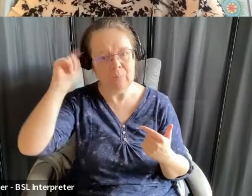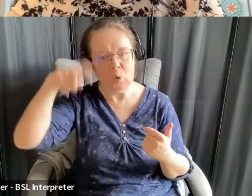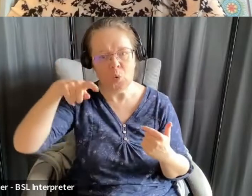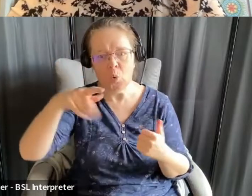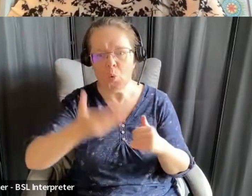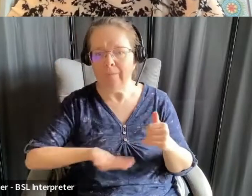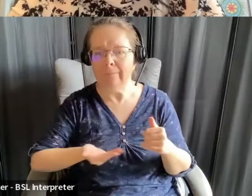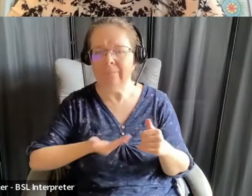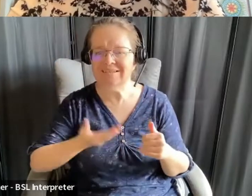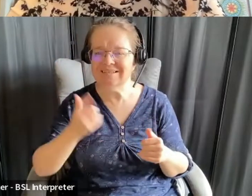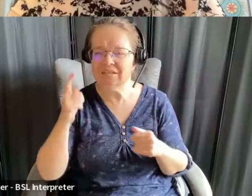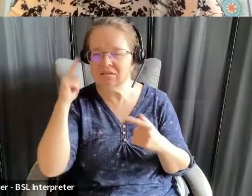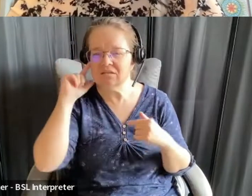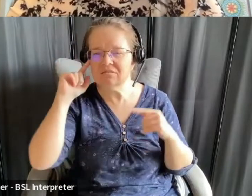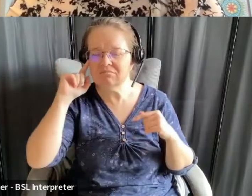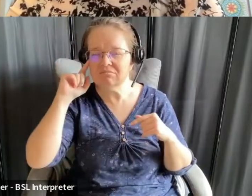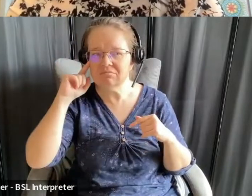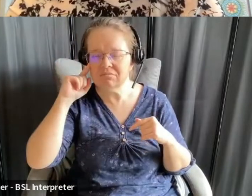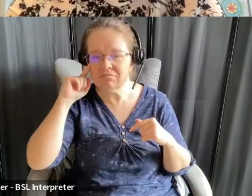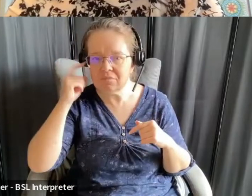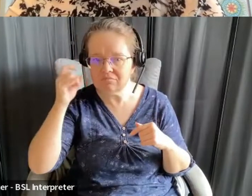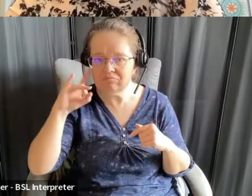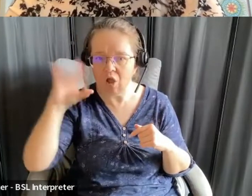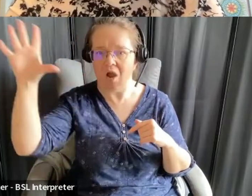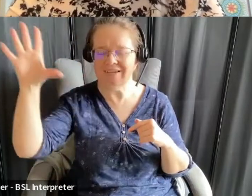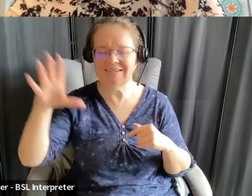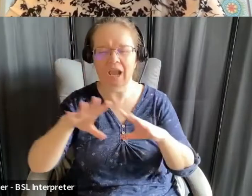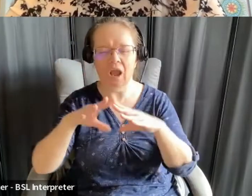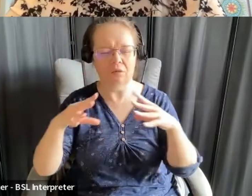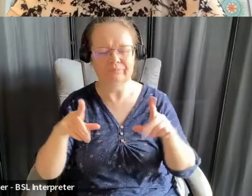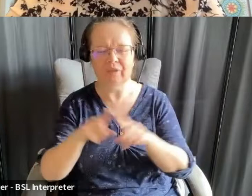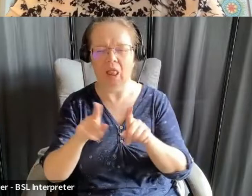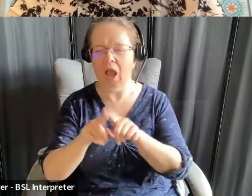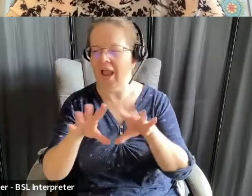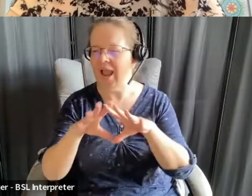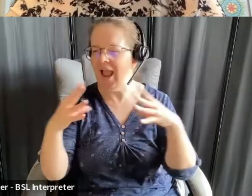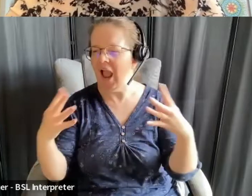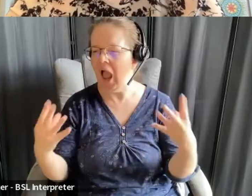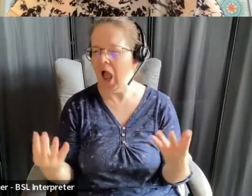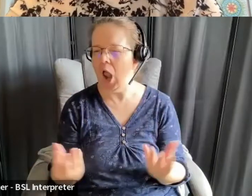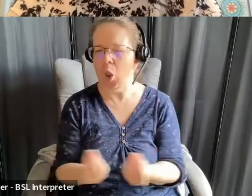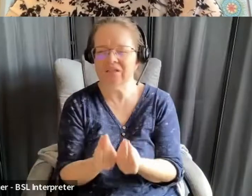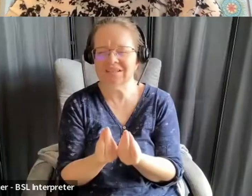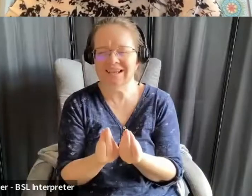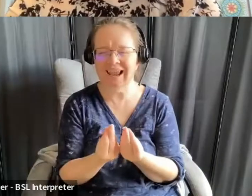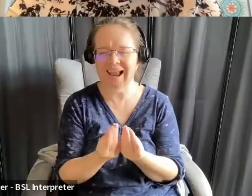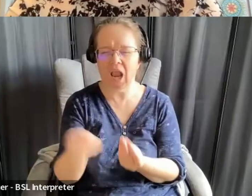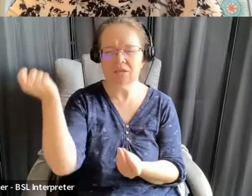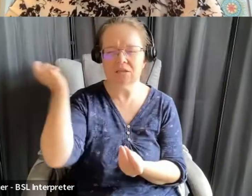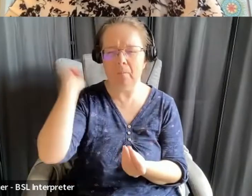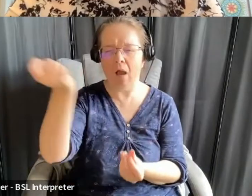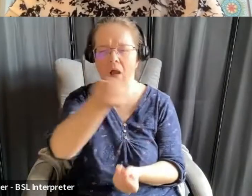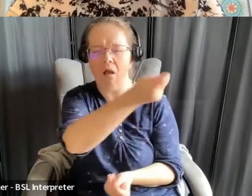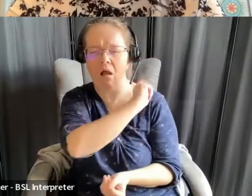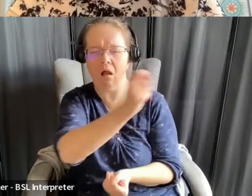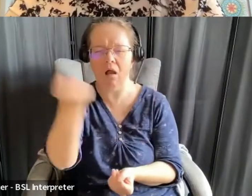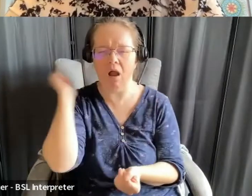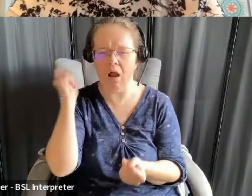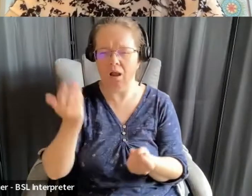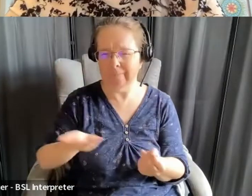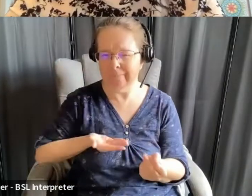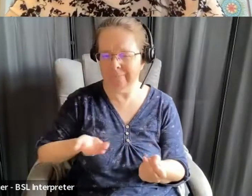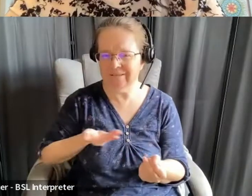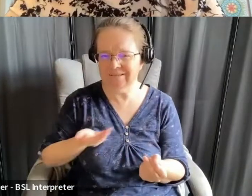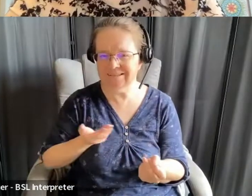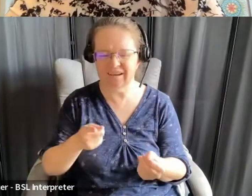to start up my own holistic spa business, because I thought, let's take in the bits I already know, so